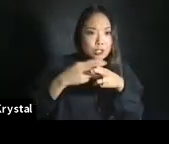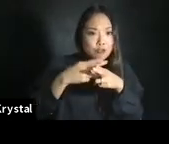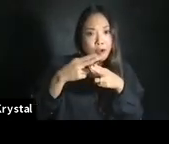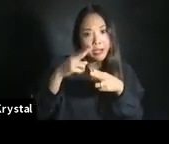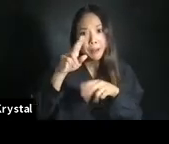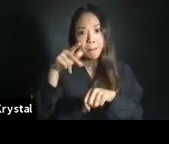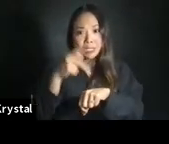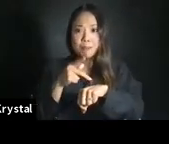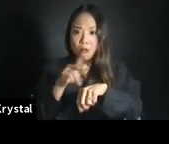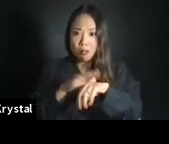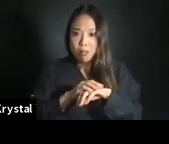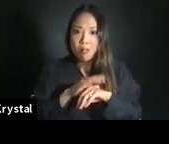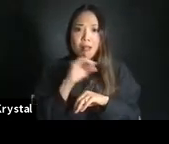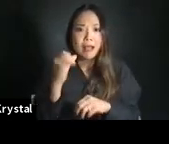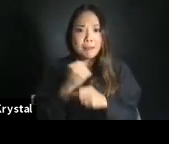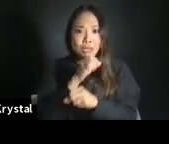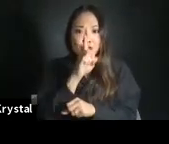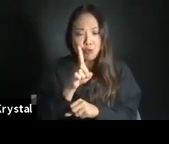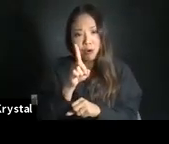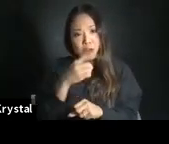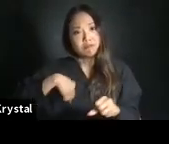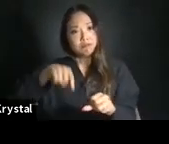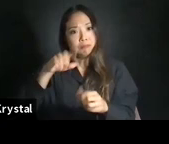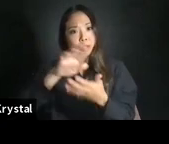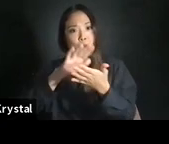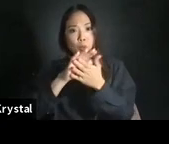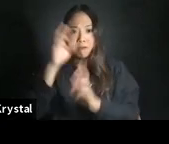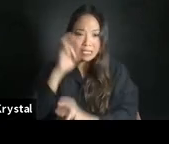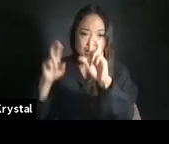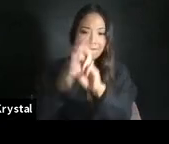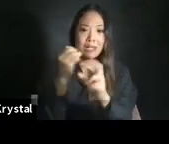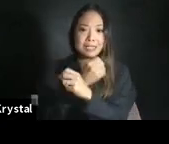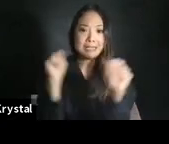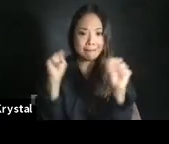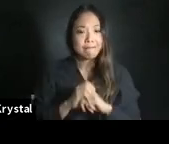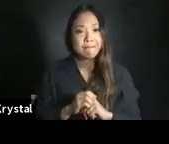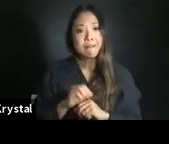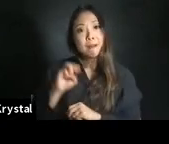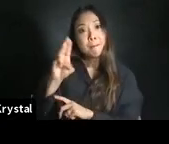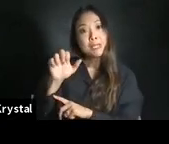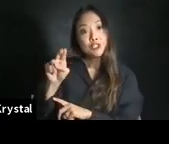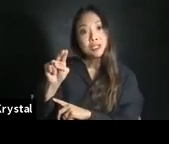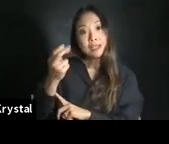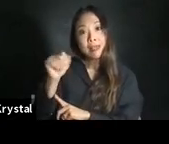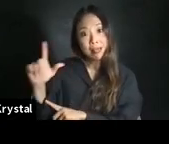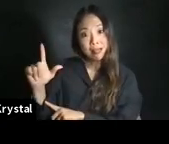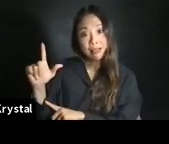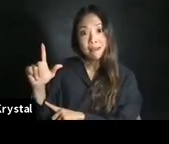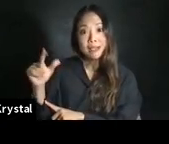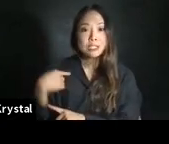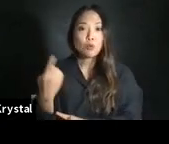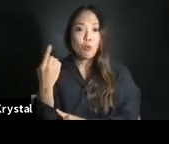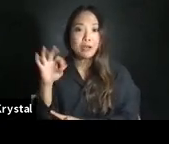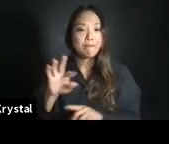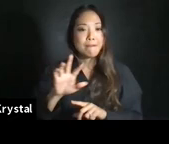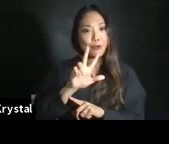ensure a safe and respectful school climate mission hill is one of 32 transformation schools that is in its third year of